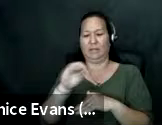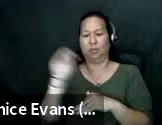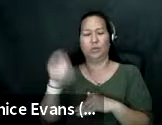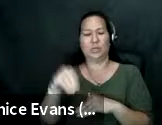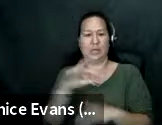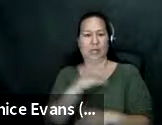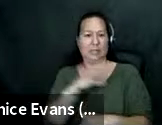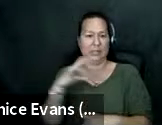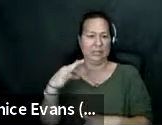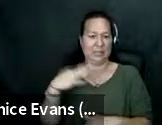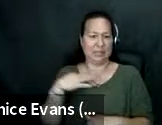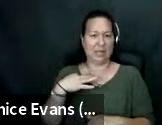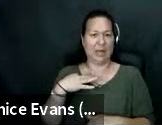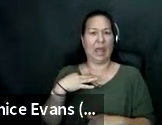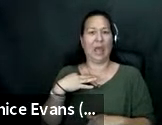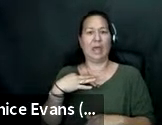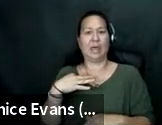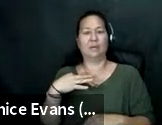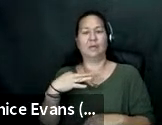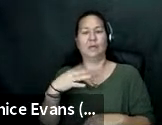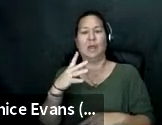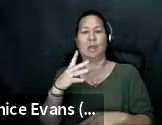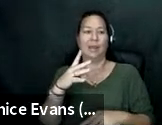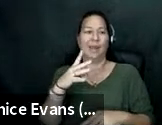staff and residents are not vaccinated.